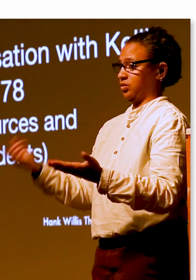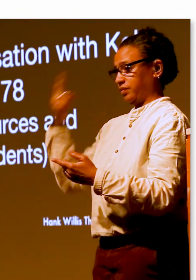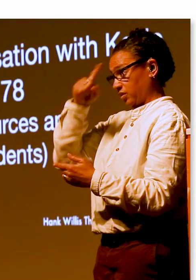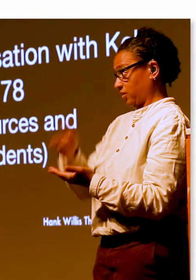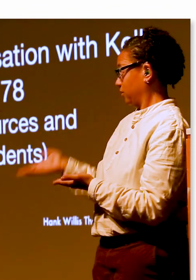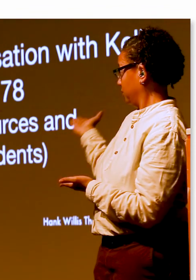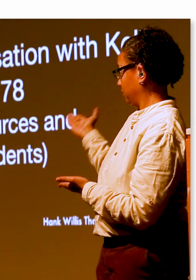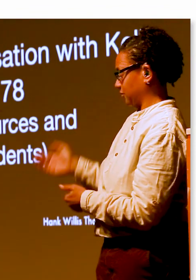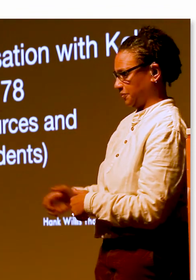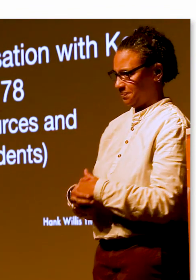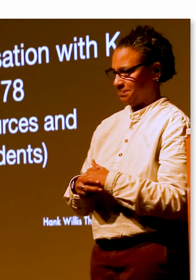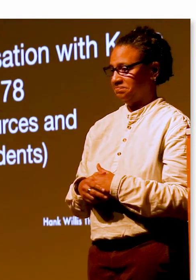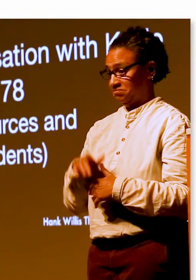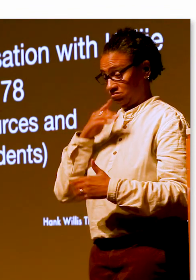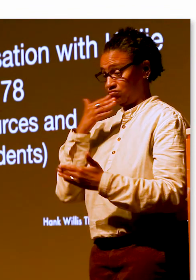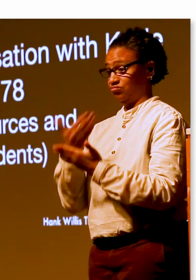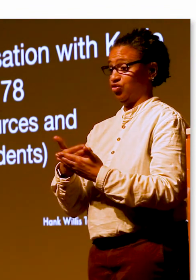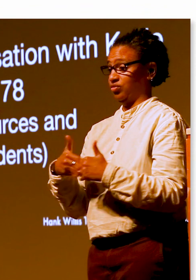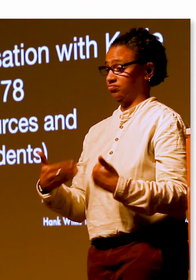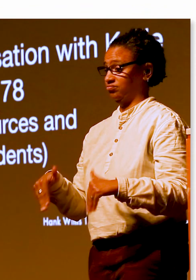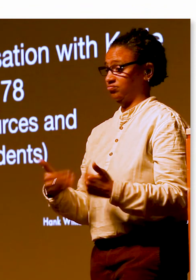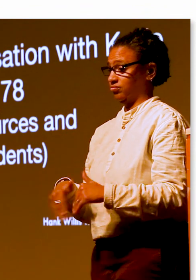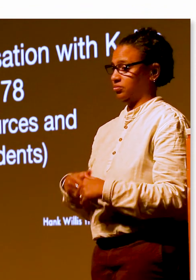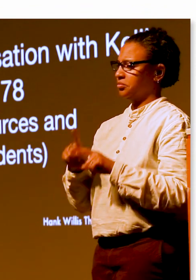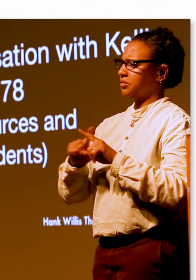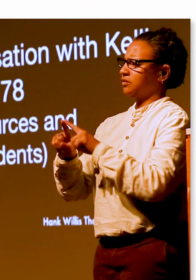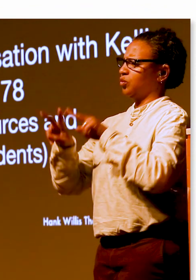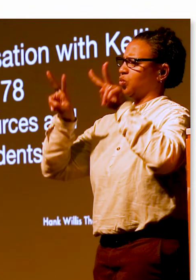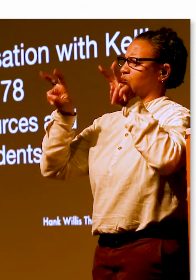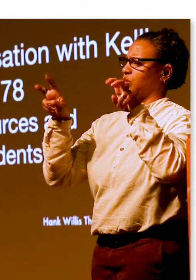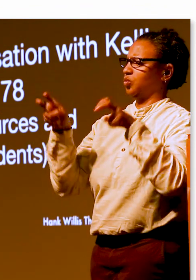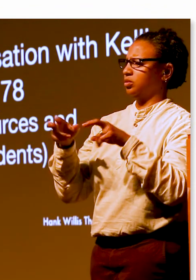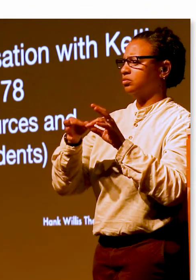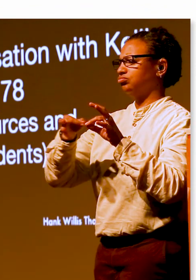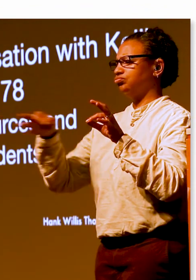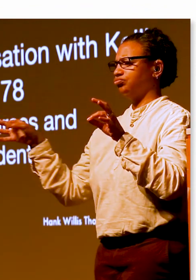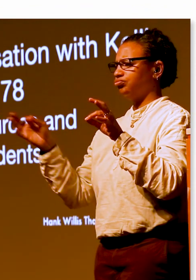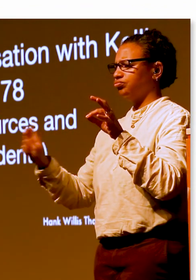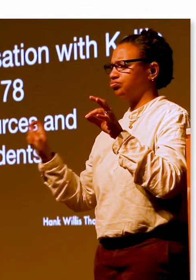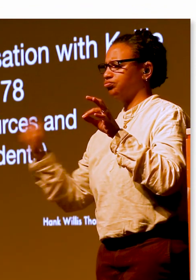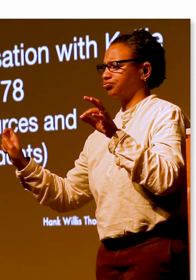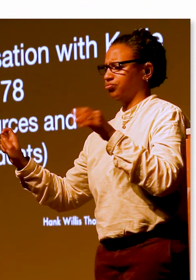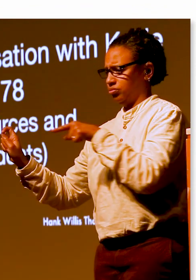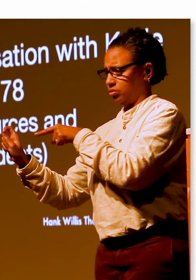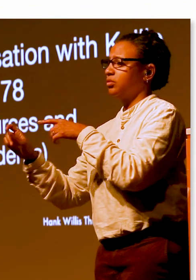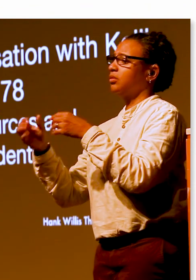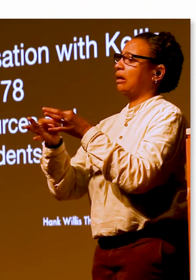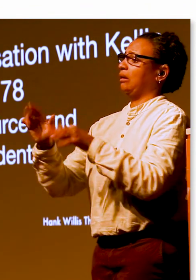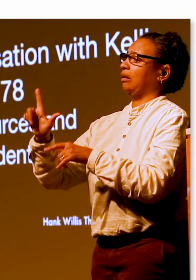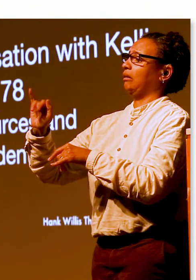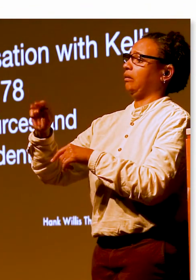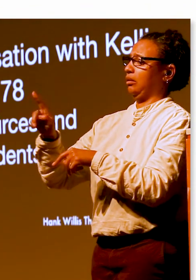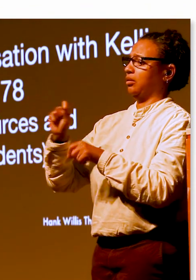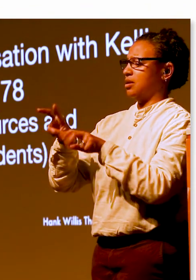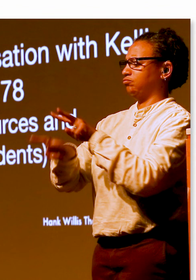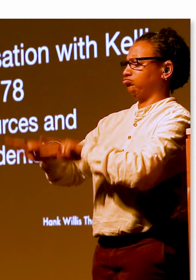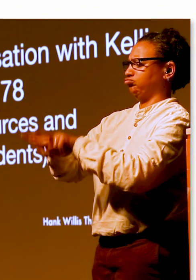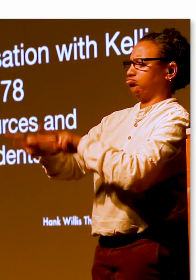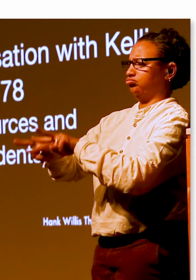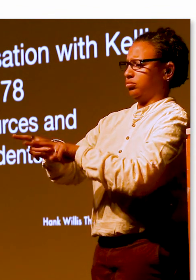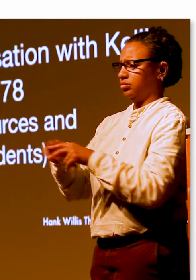And there's tons of quotes and links for anyone who's visited the exhibition or plans to visit the exhibition again.